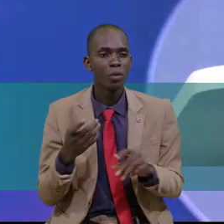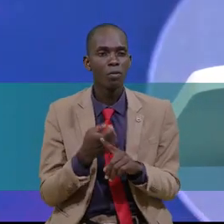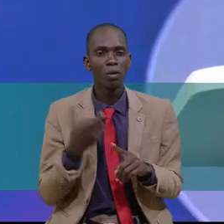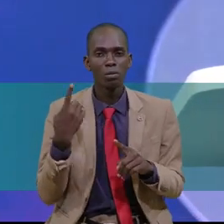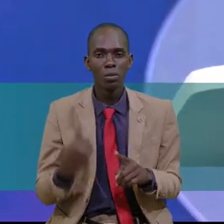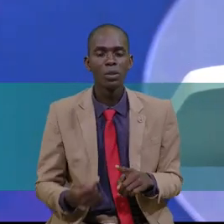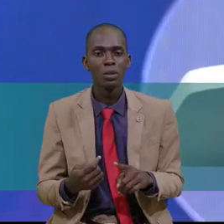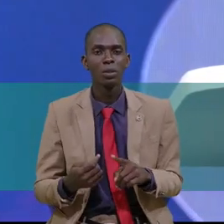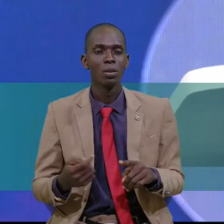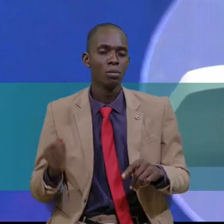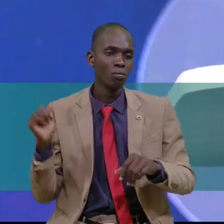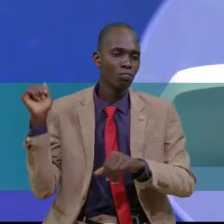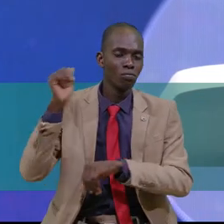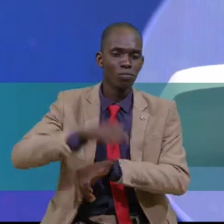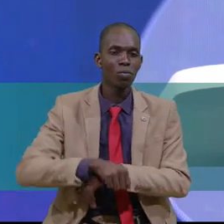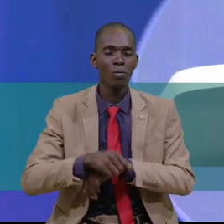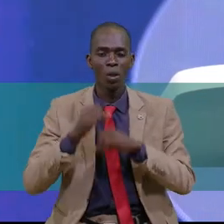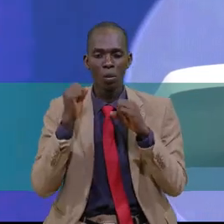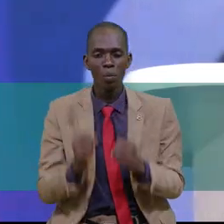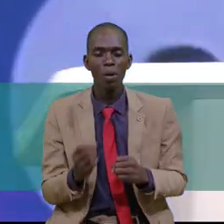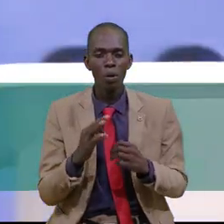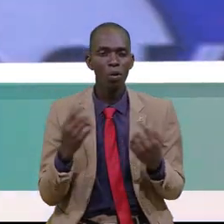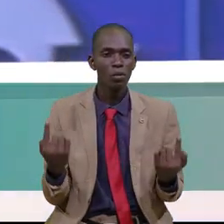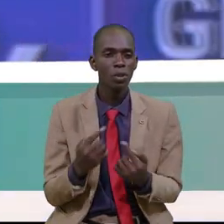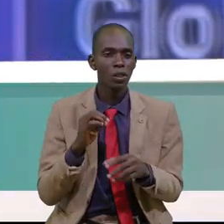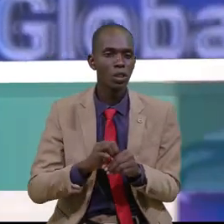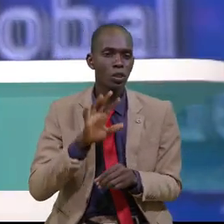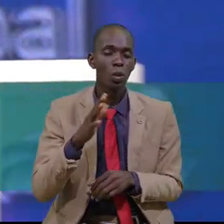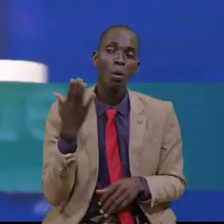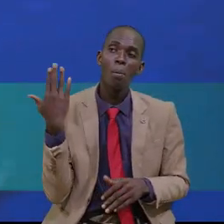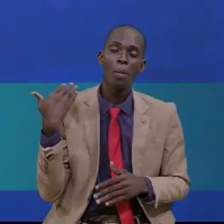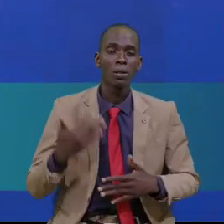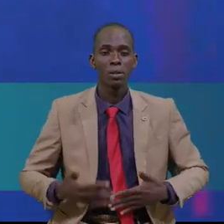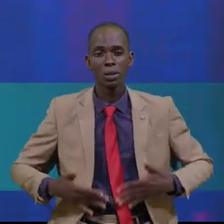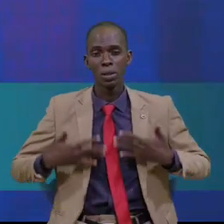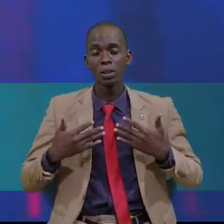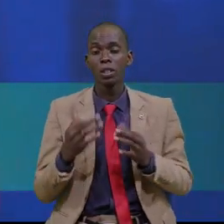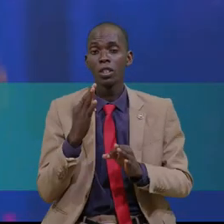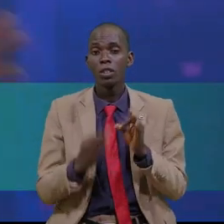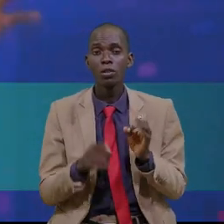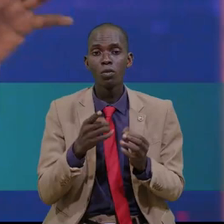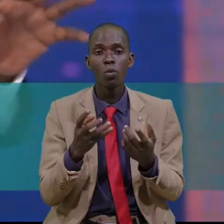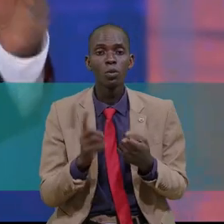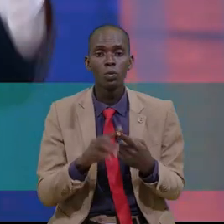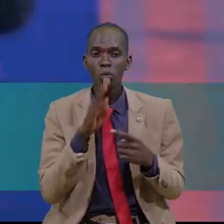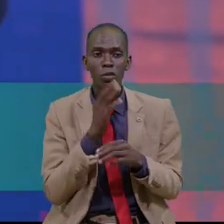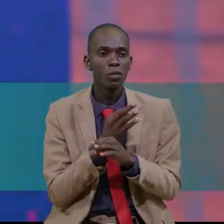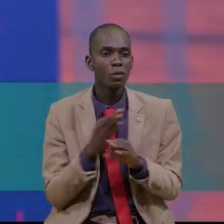overpowering influence of sin in your past life, if you're going to be free from